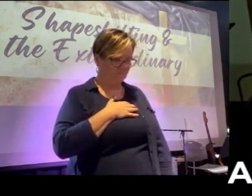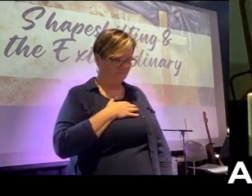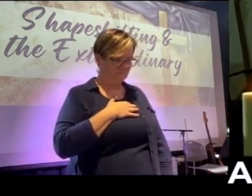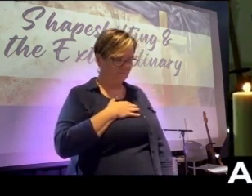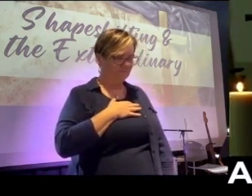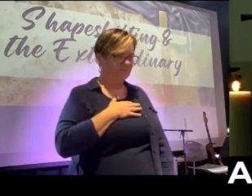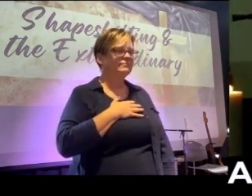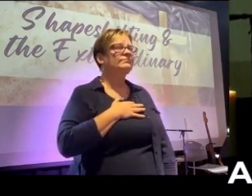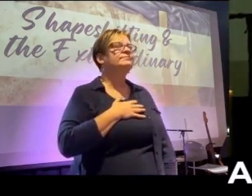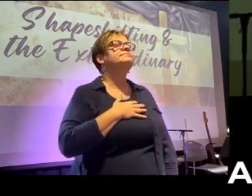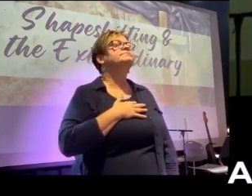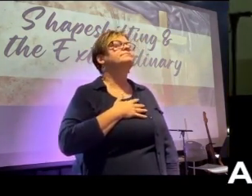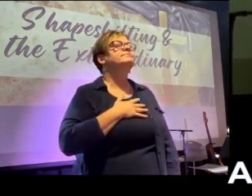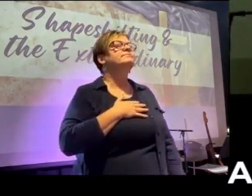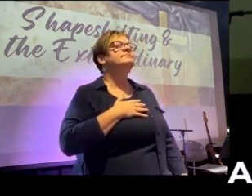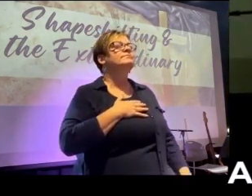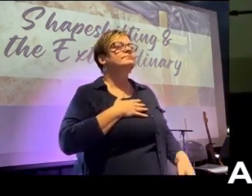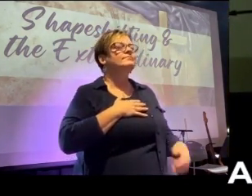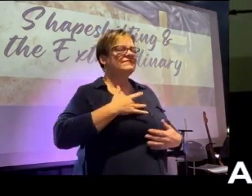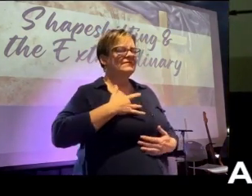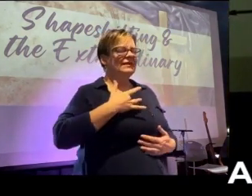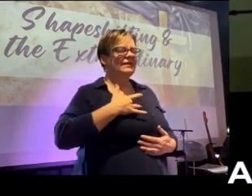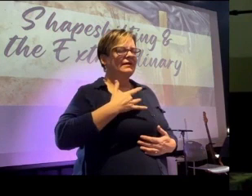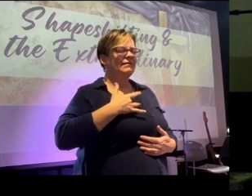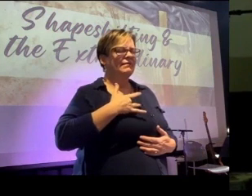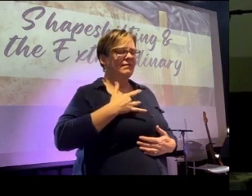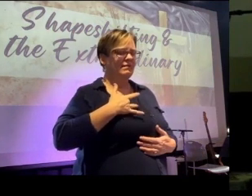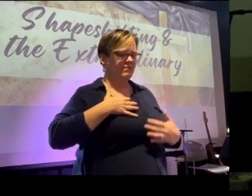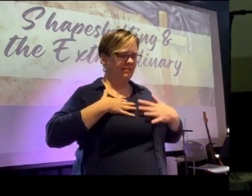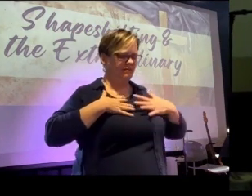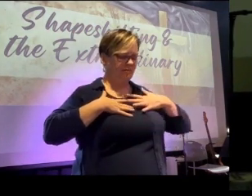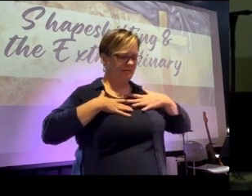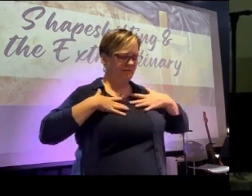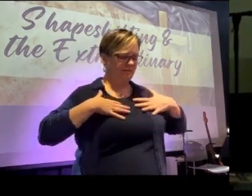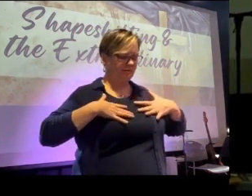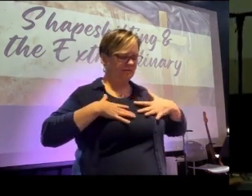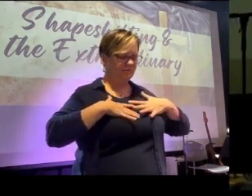As we feel the heart space,